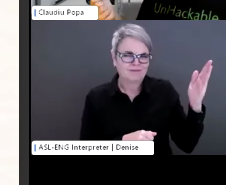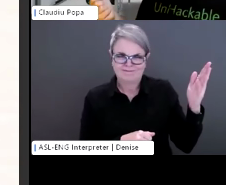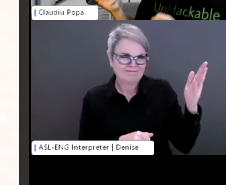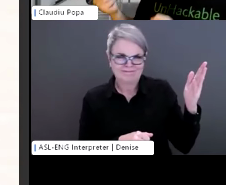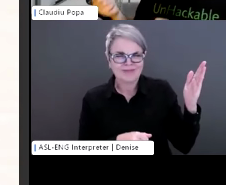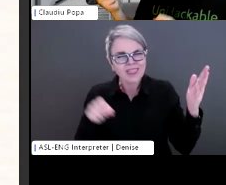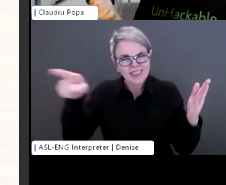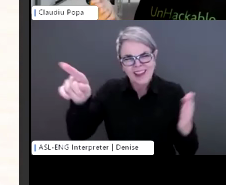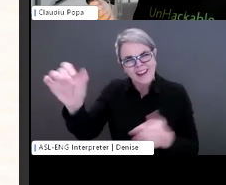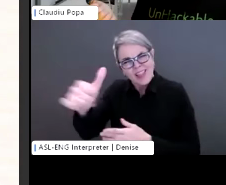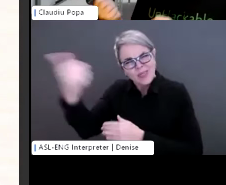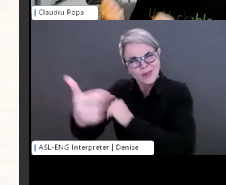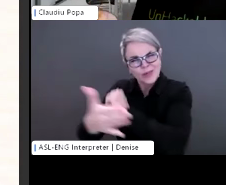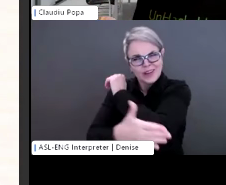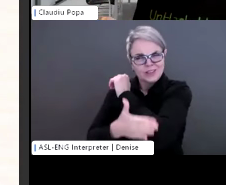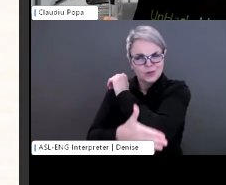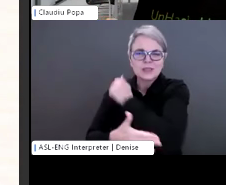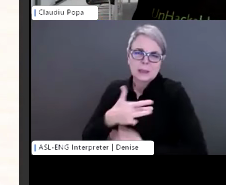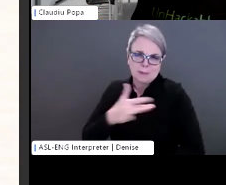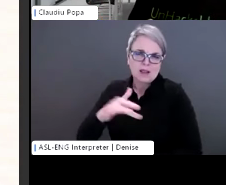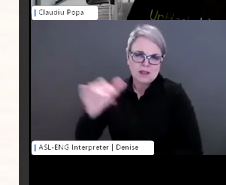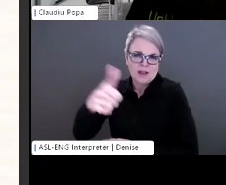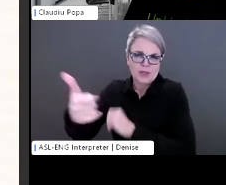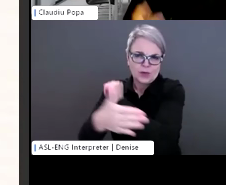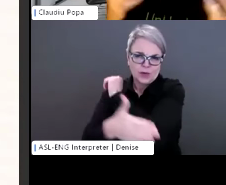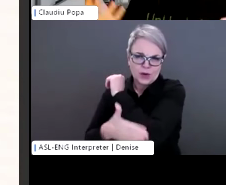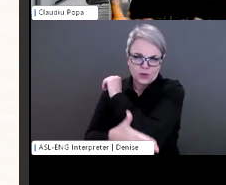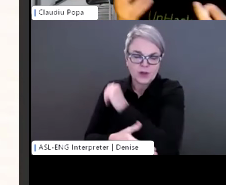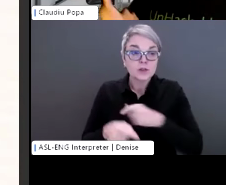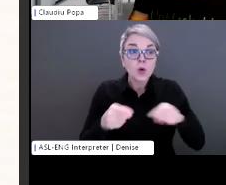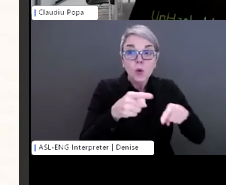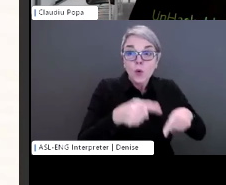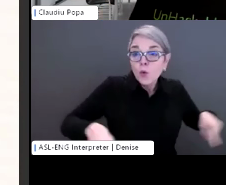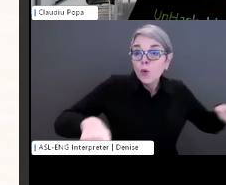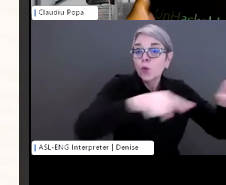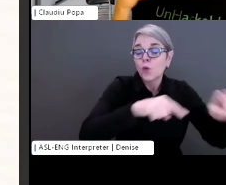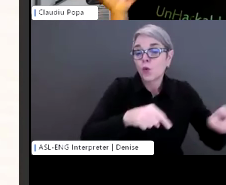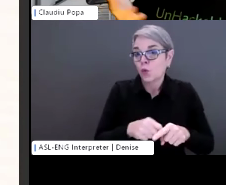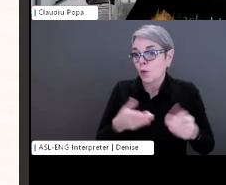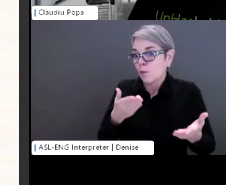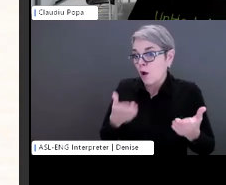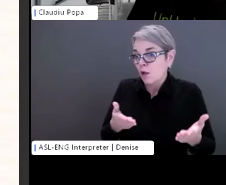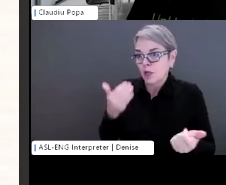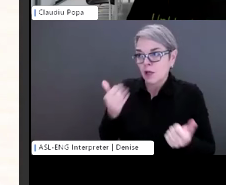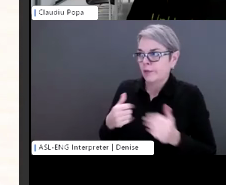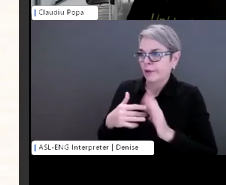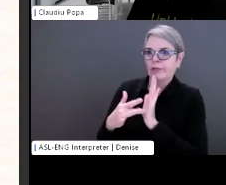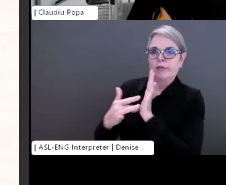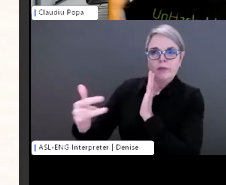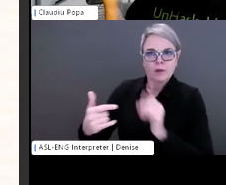for potential victims to know this. It's important for us all to know that if we pick